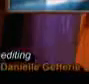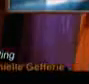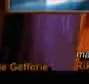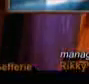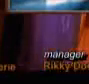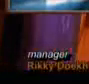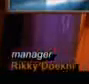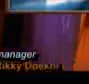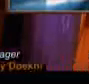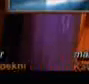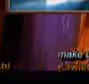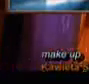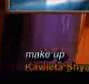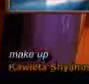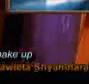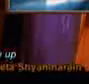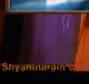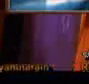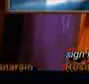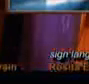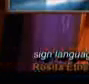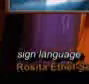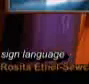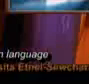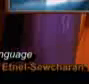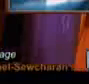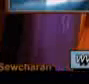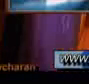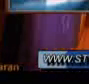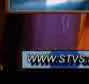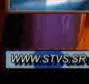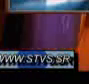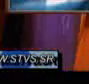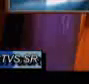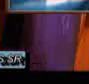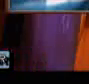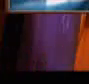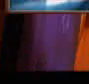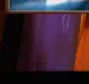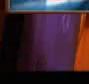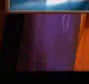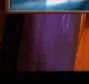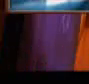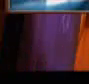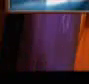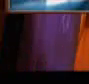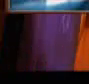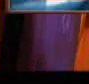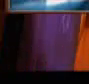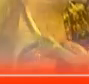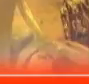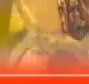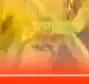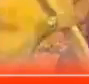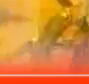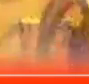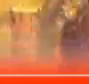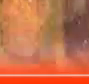at www.scvs.sr. I'm Suzanne Menaar.